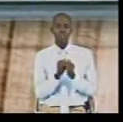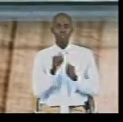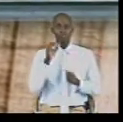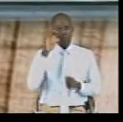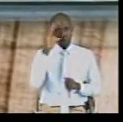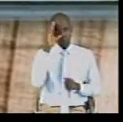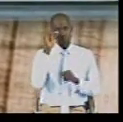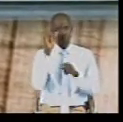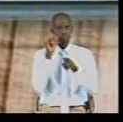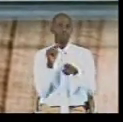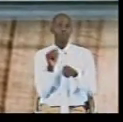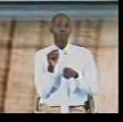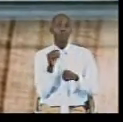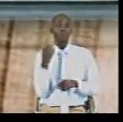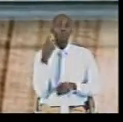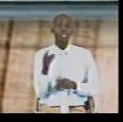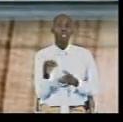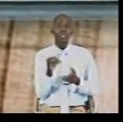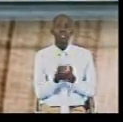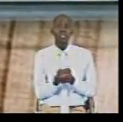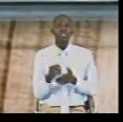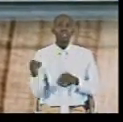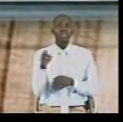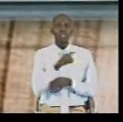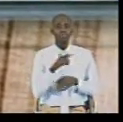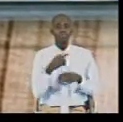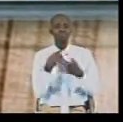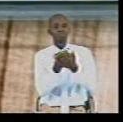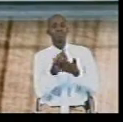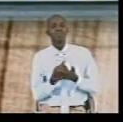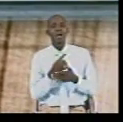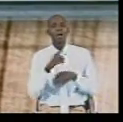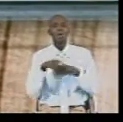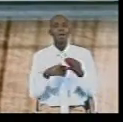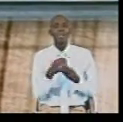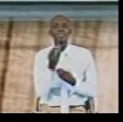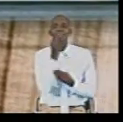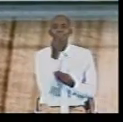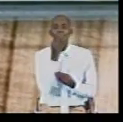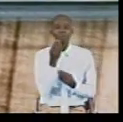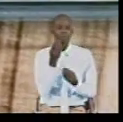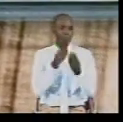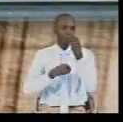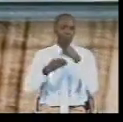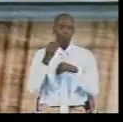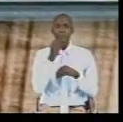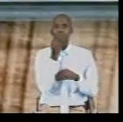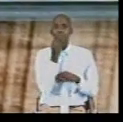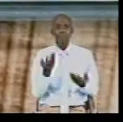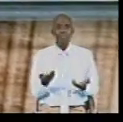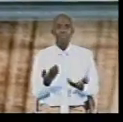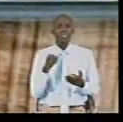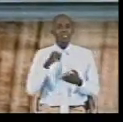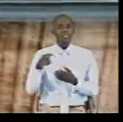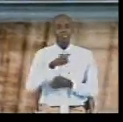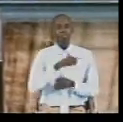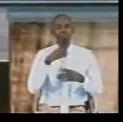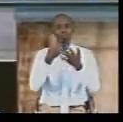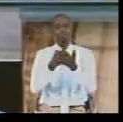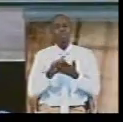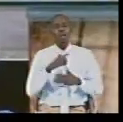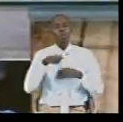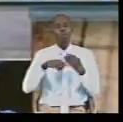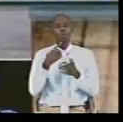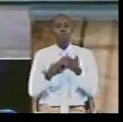They contended about eating food. They contended about what goes in and then will you pass